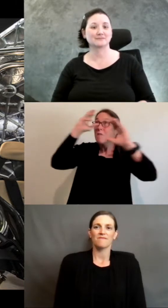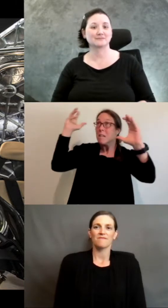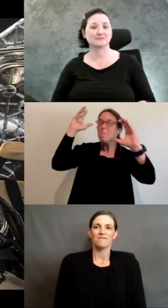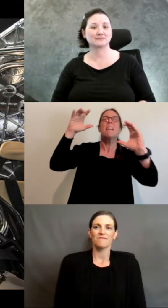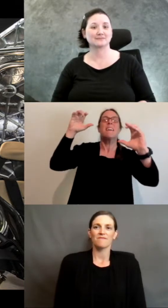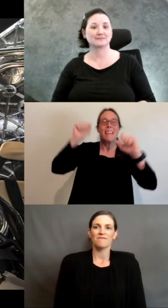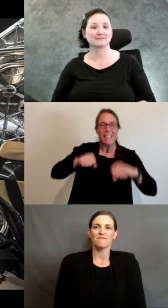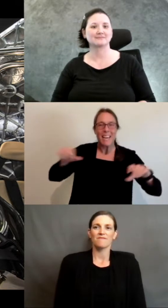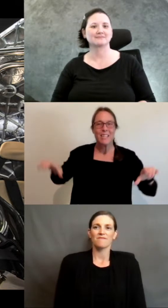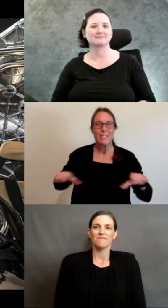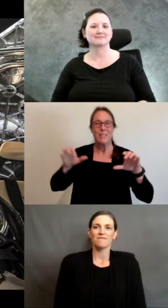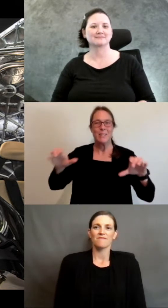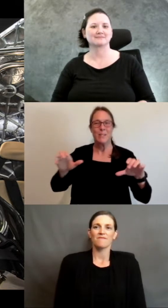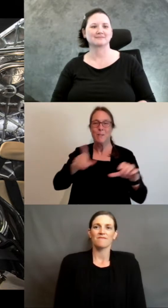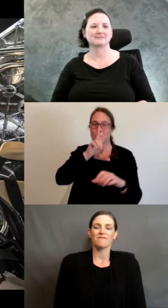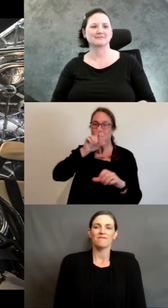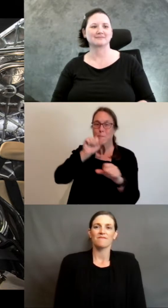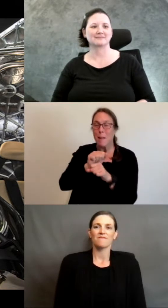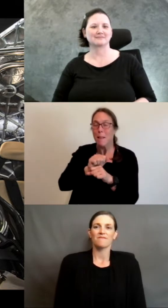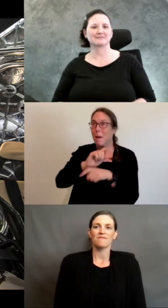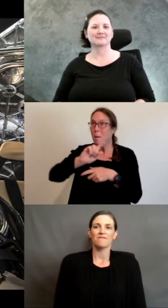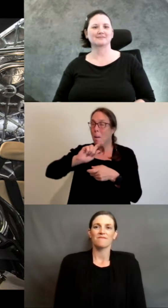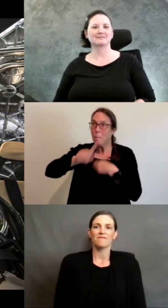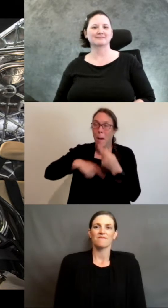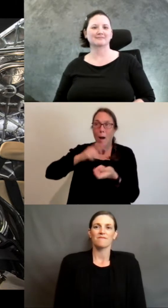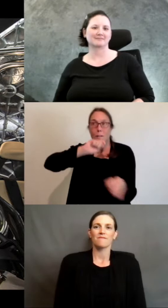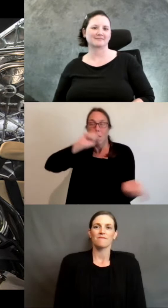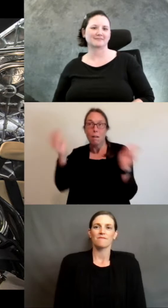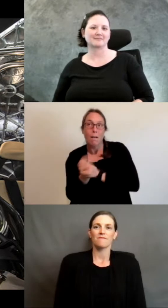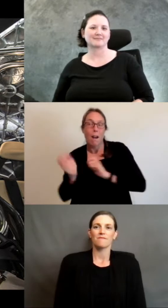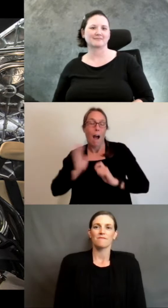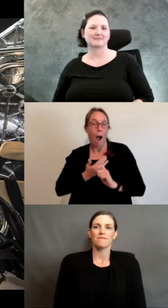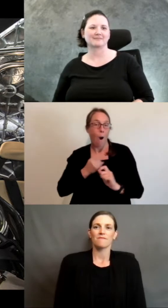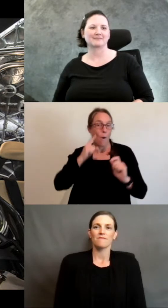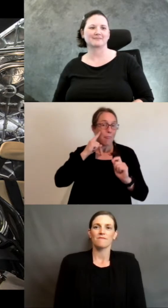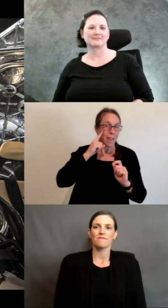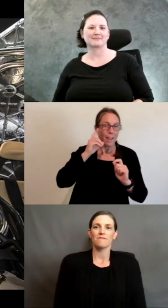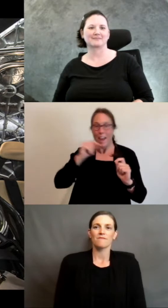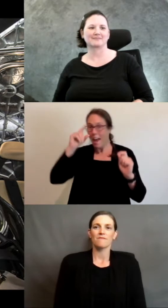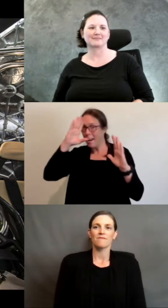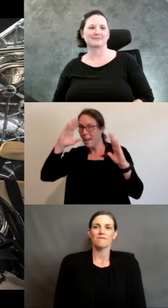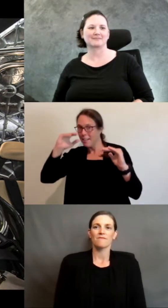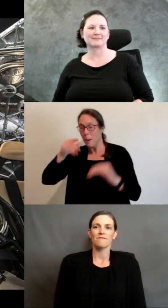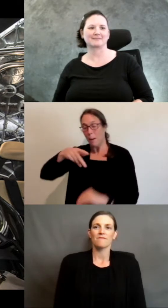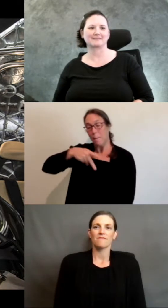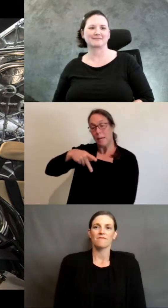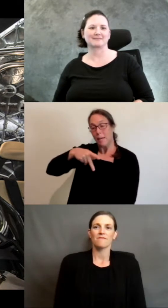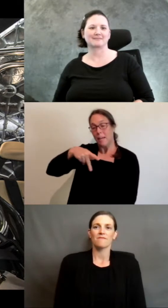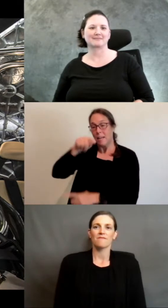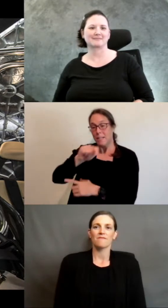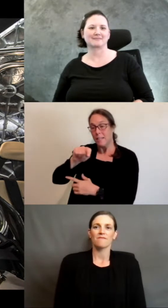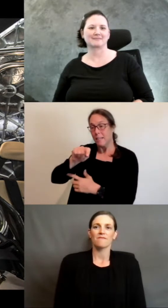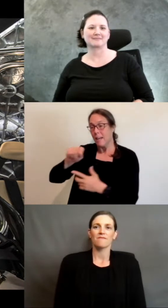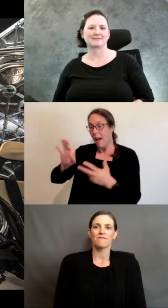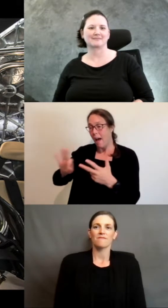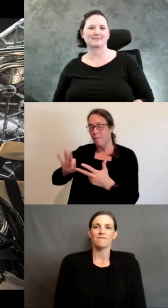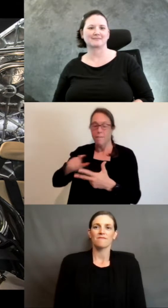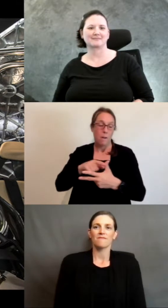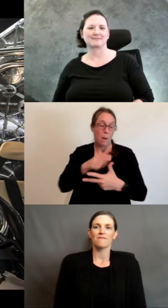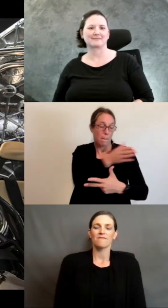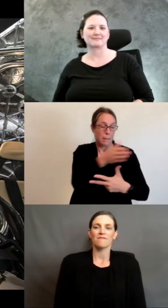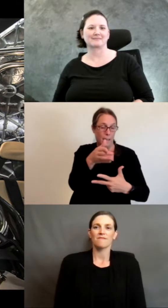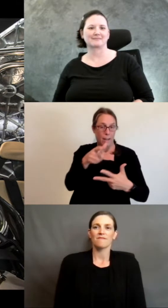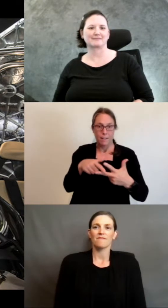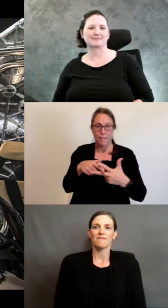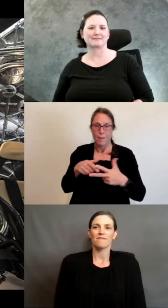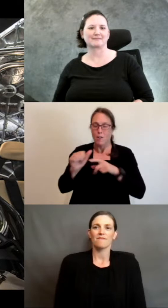an evolution in thinking, in our expectations. PTF. Plan, train, and